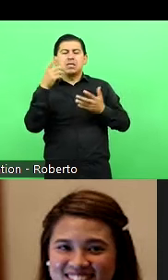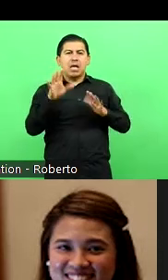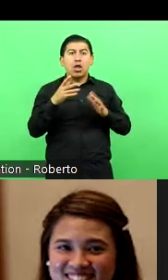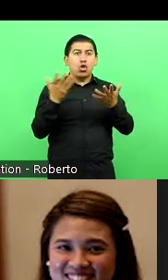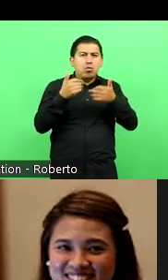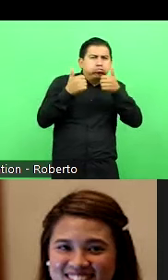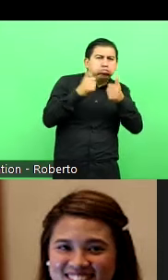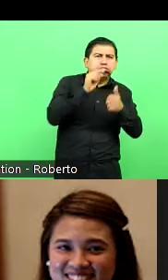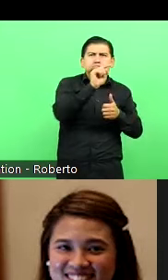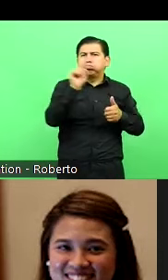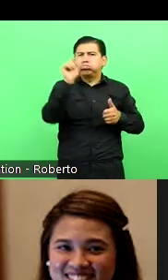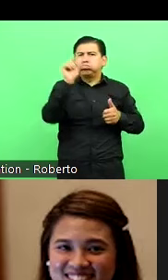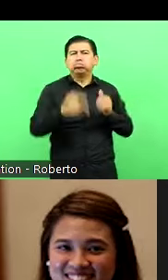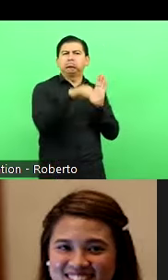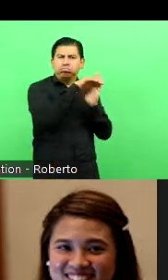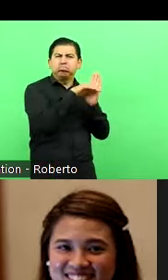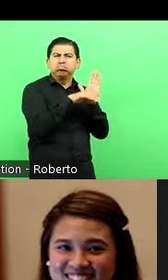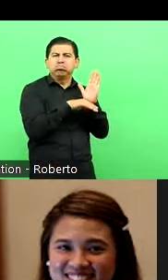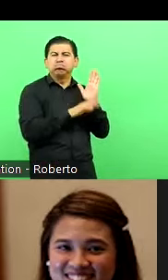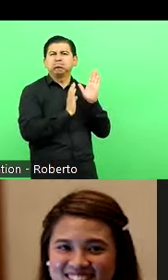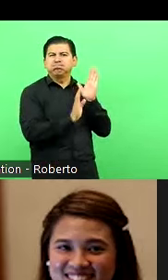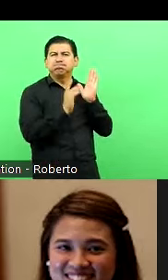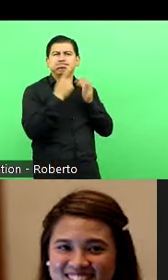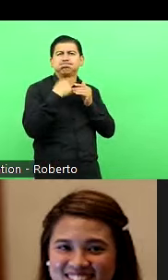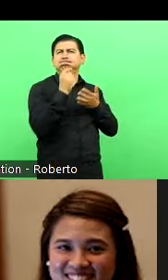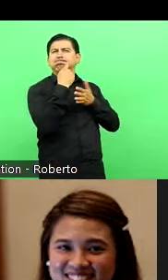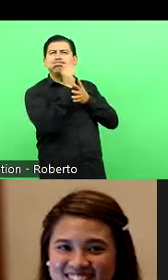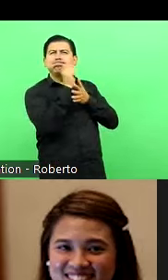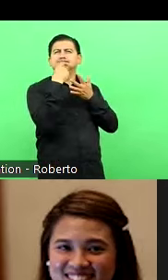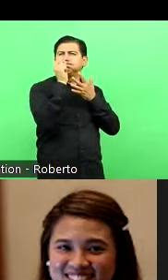this four essentials needs to be